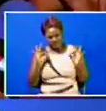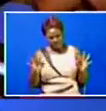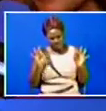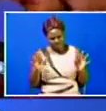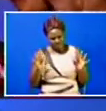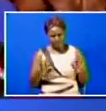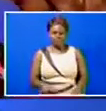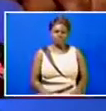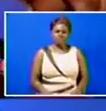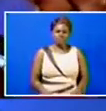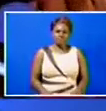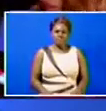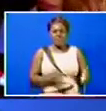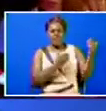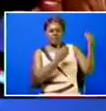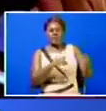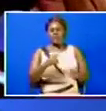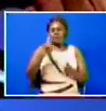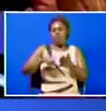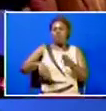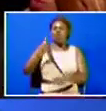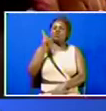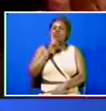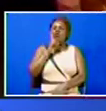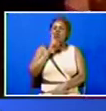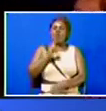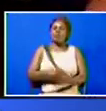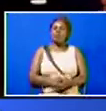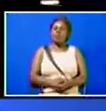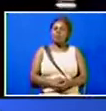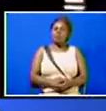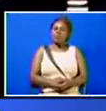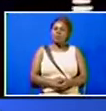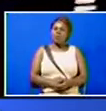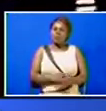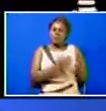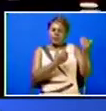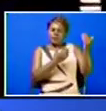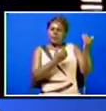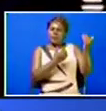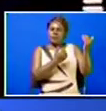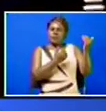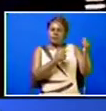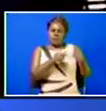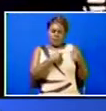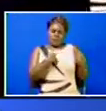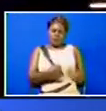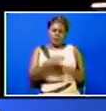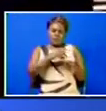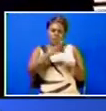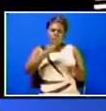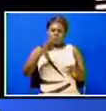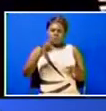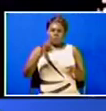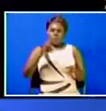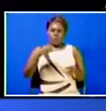Chimano. So please tell us, what can we expect from this event from Sauti Sol? You'll just expect our heart and soul. We've